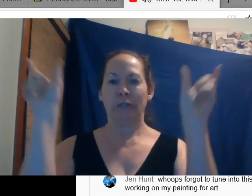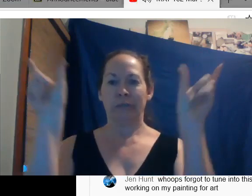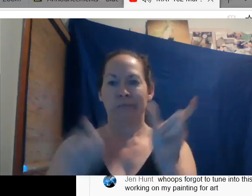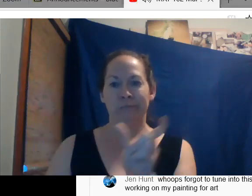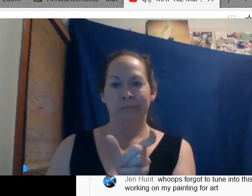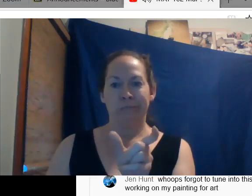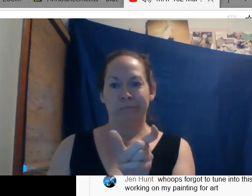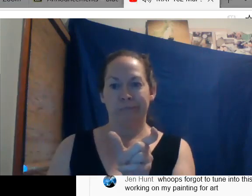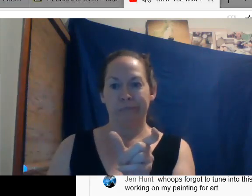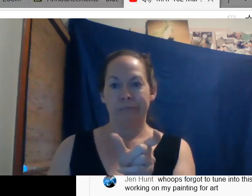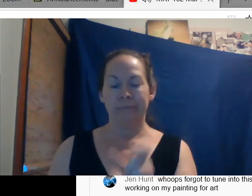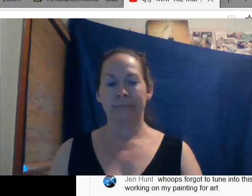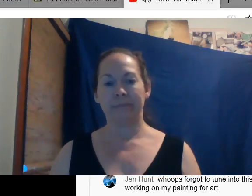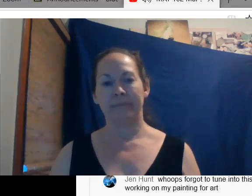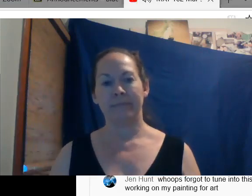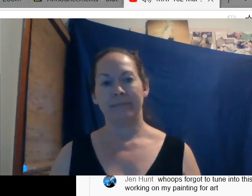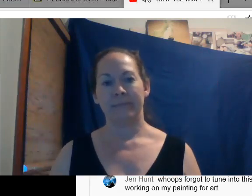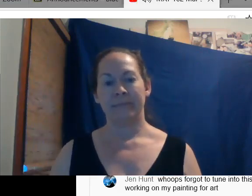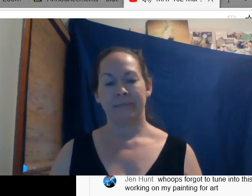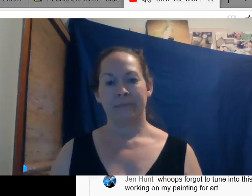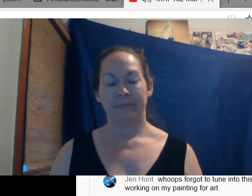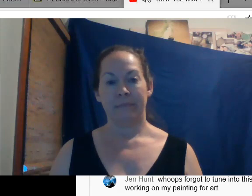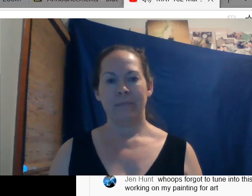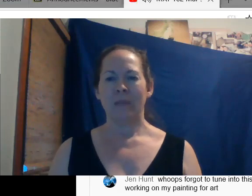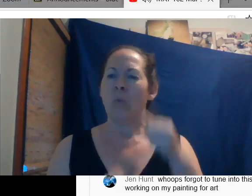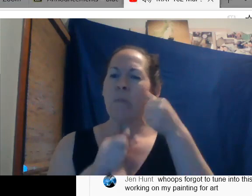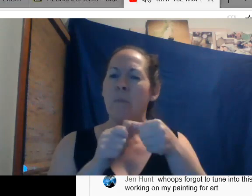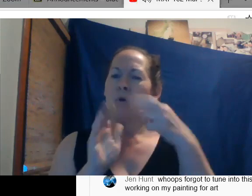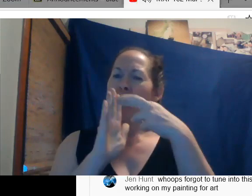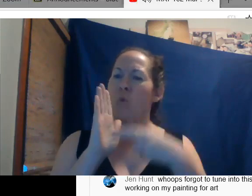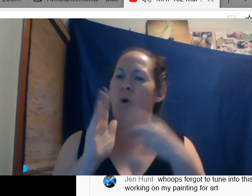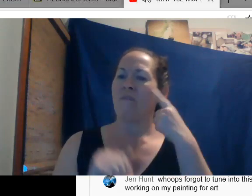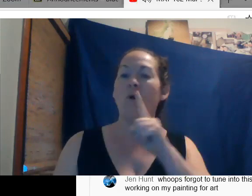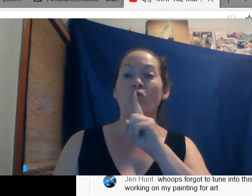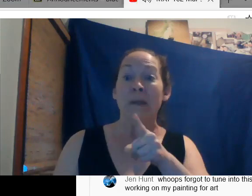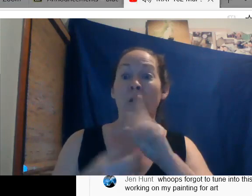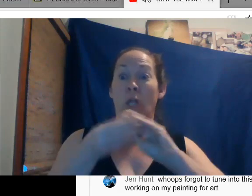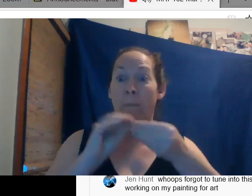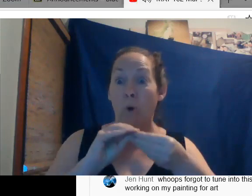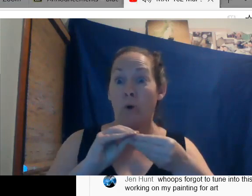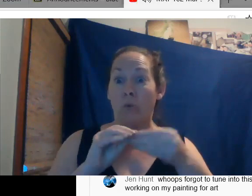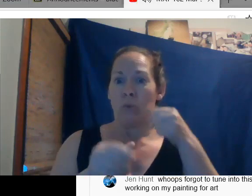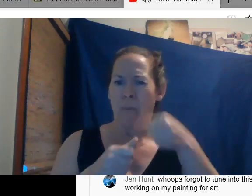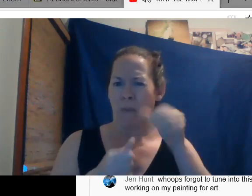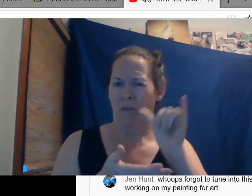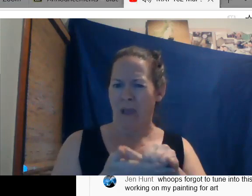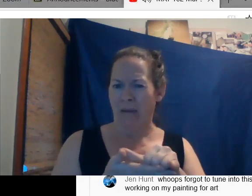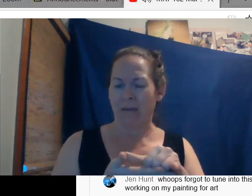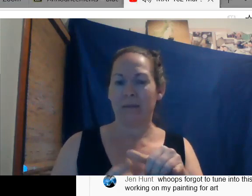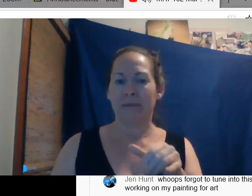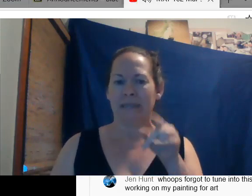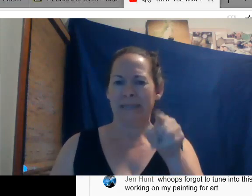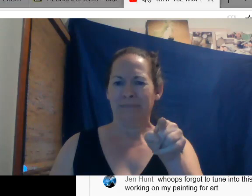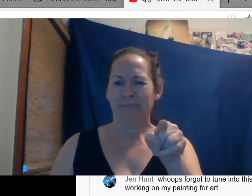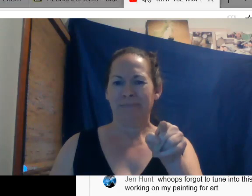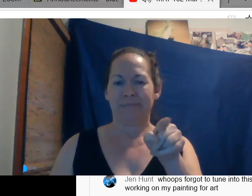when we were looking at the properties of real numbers, I should have shown a proof on how this comes from. So I know in